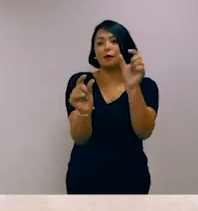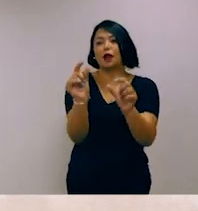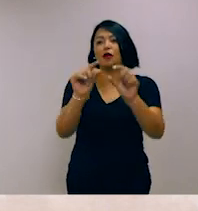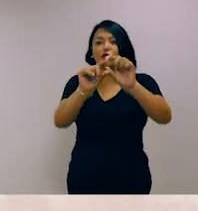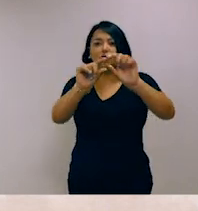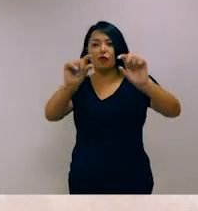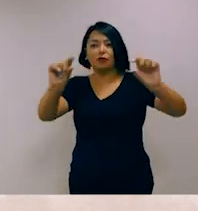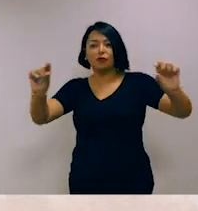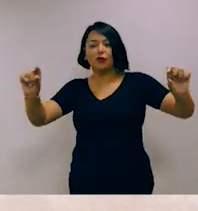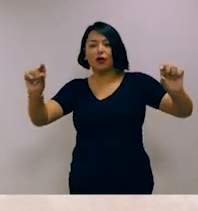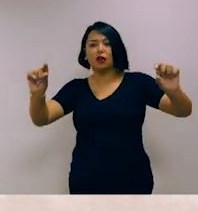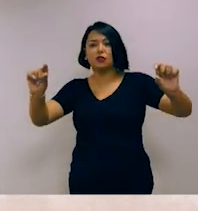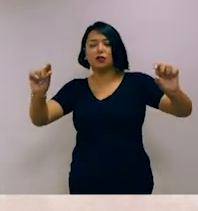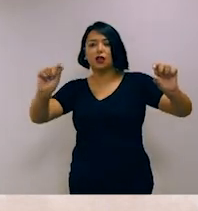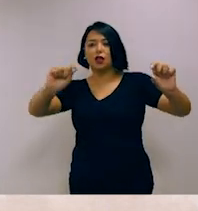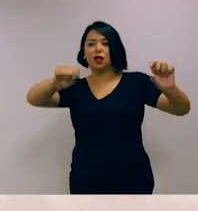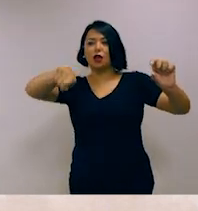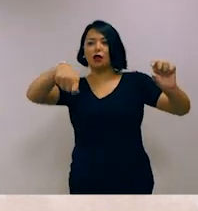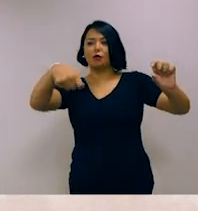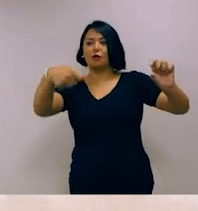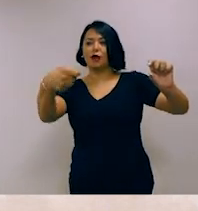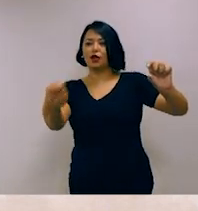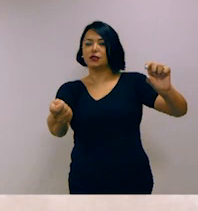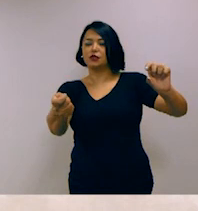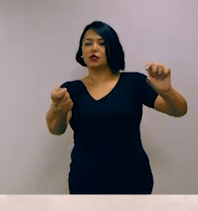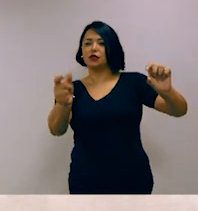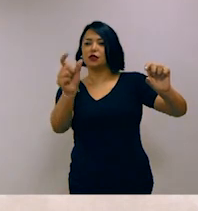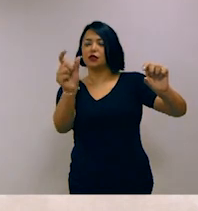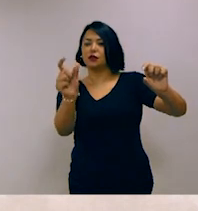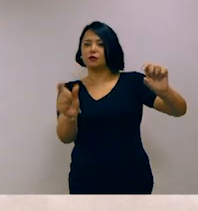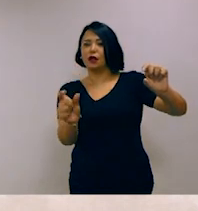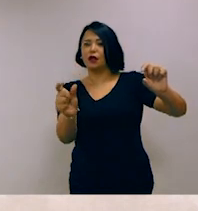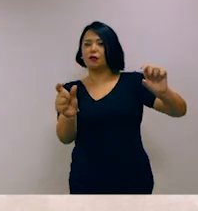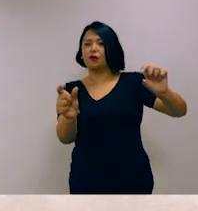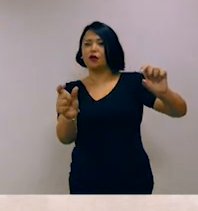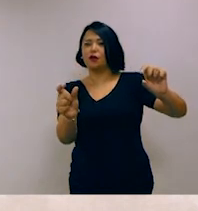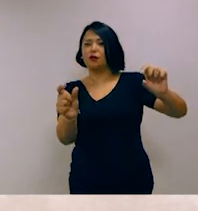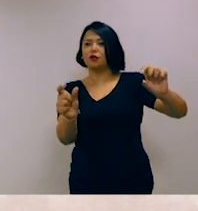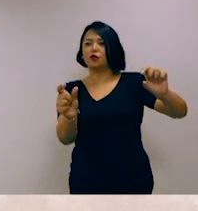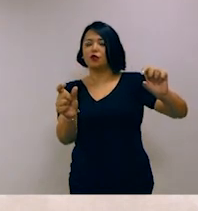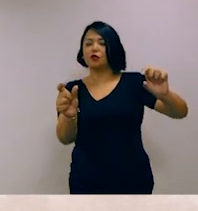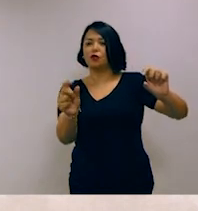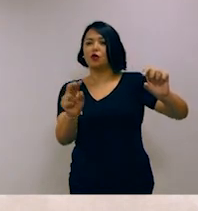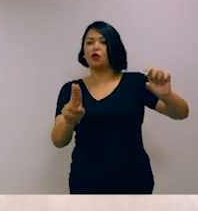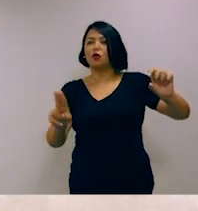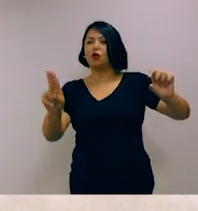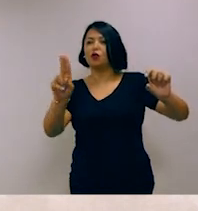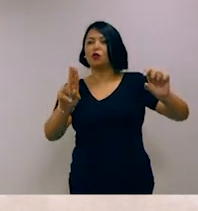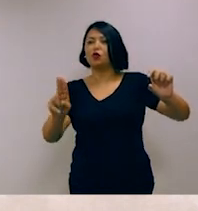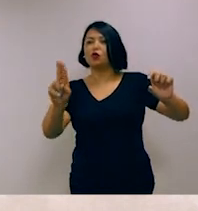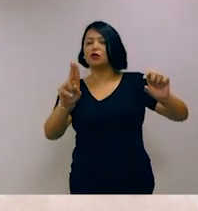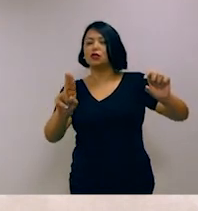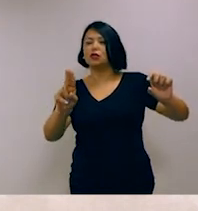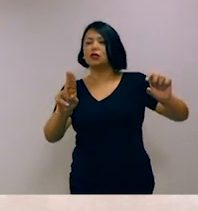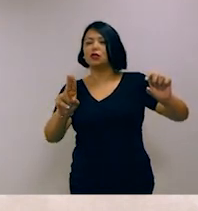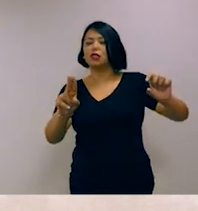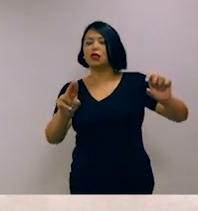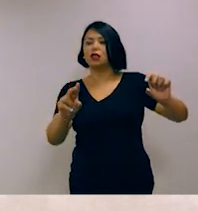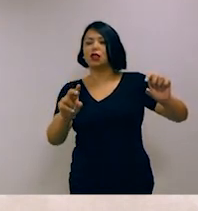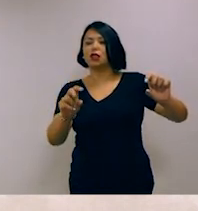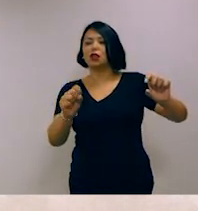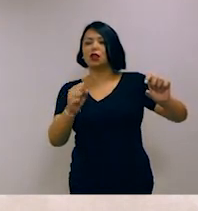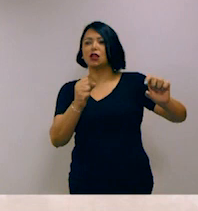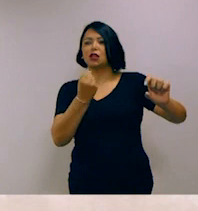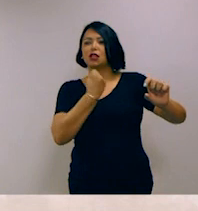can understand words in a sentence. These terms represent these words in a vectorial space.